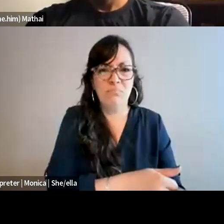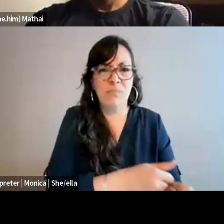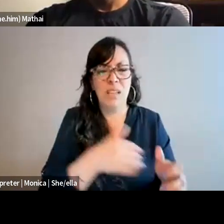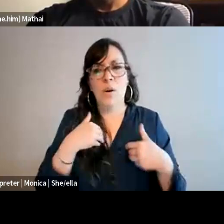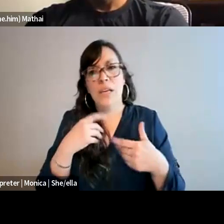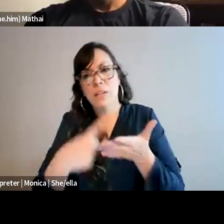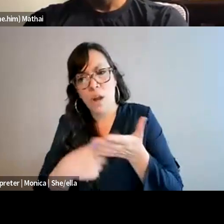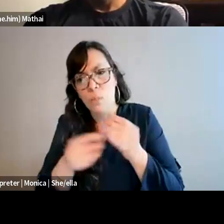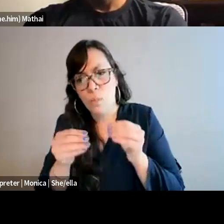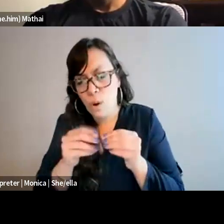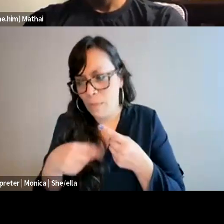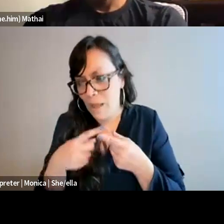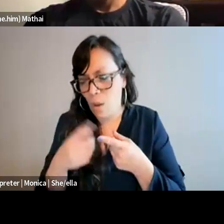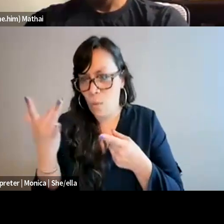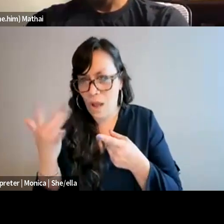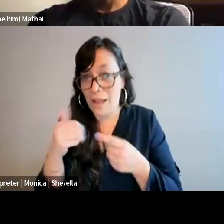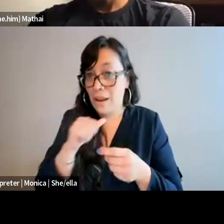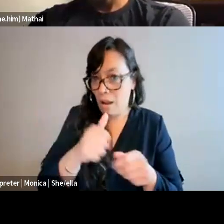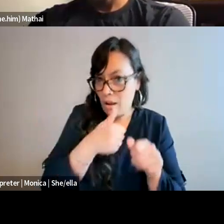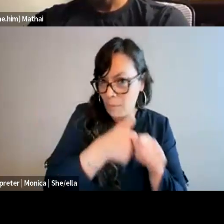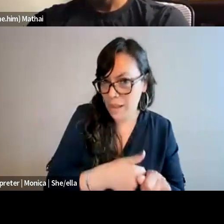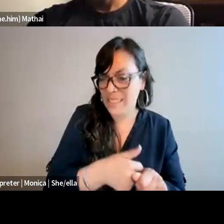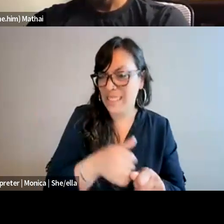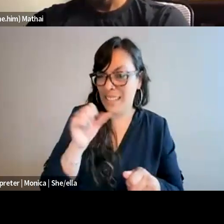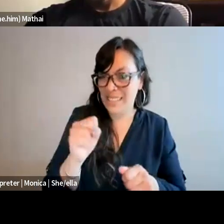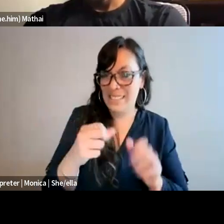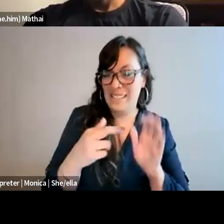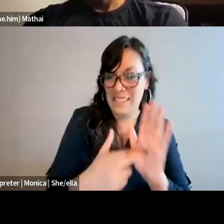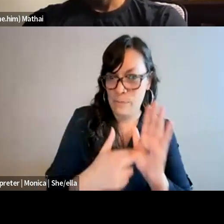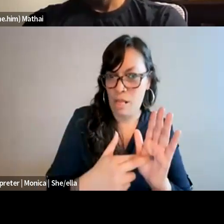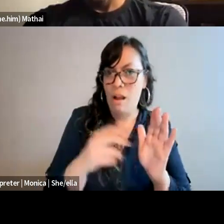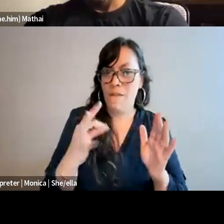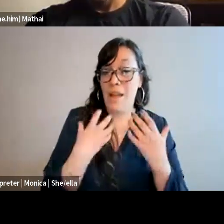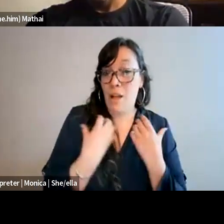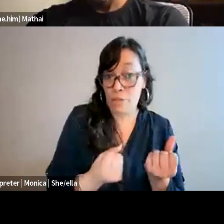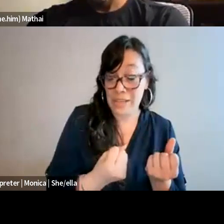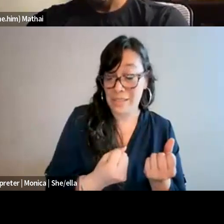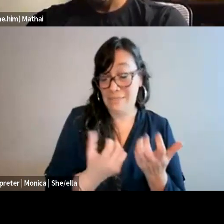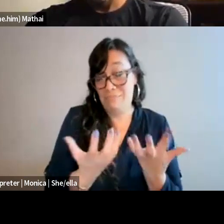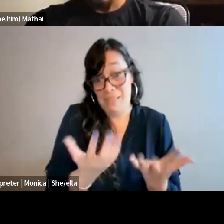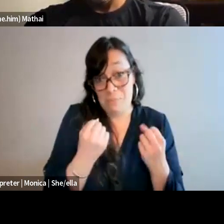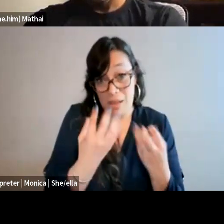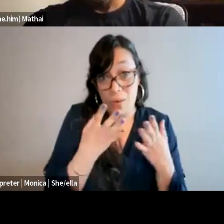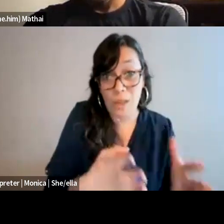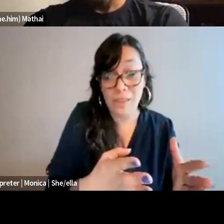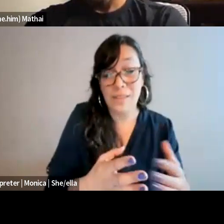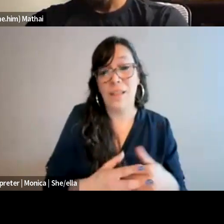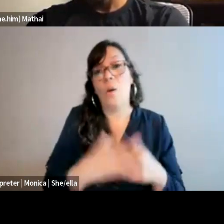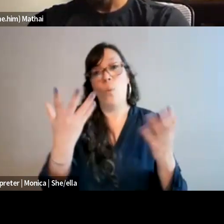about like why non-compliance is maybe healthy and what that might look like.